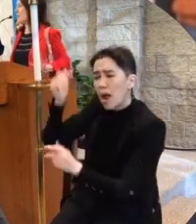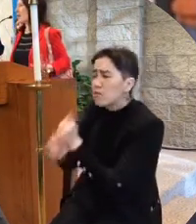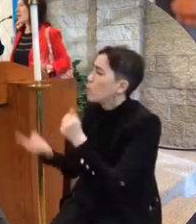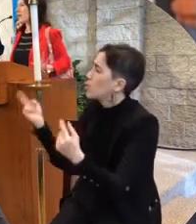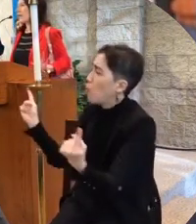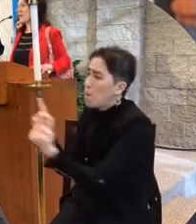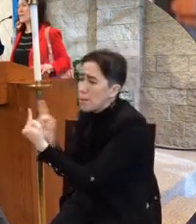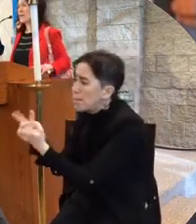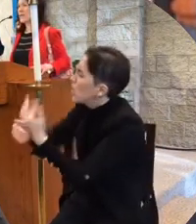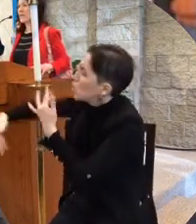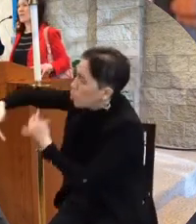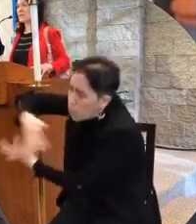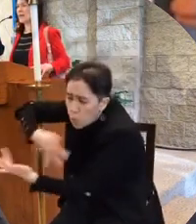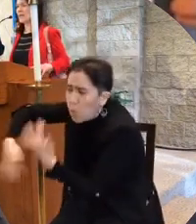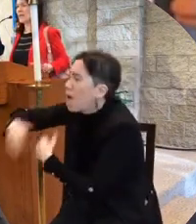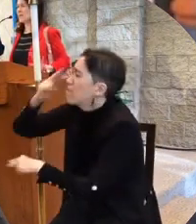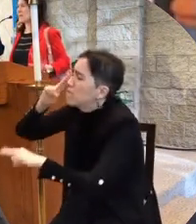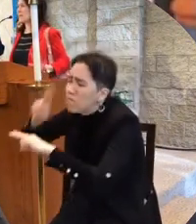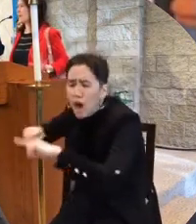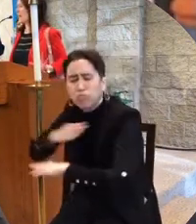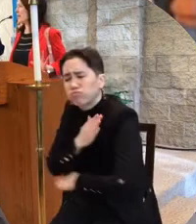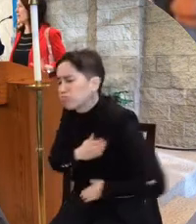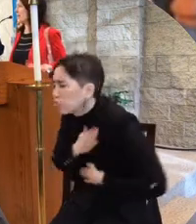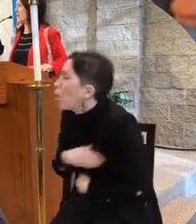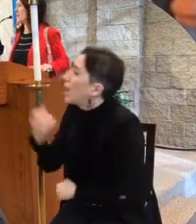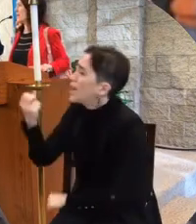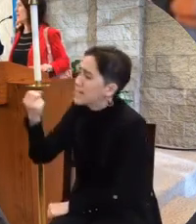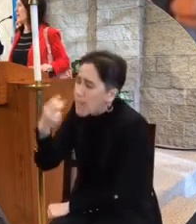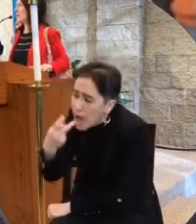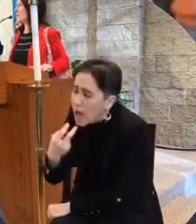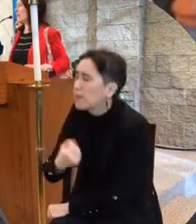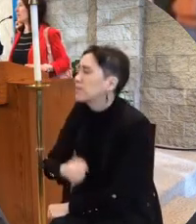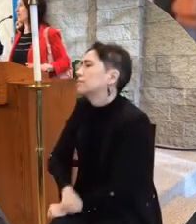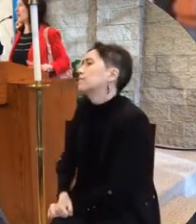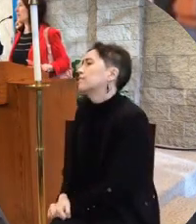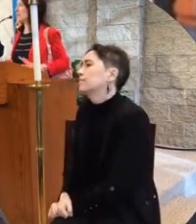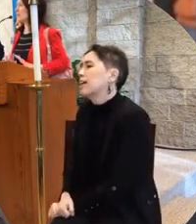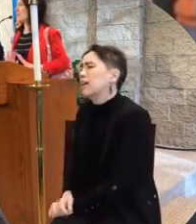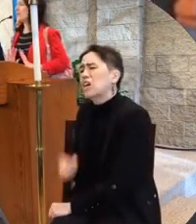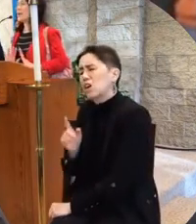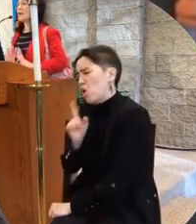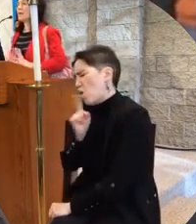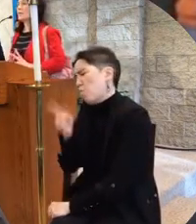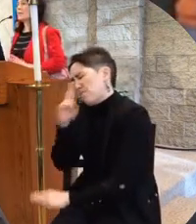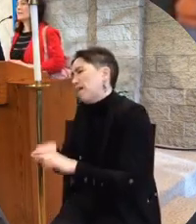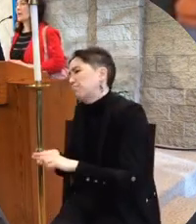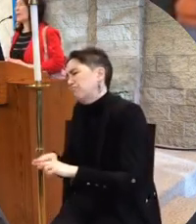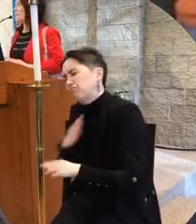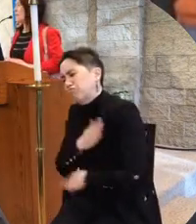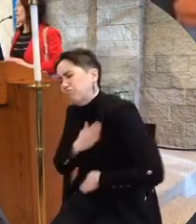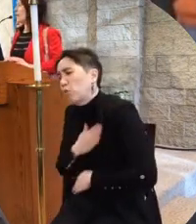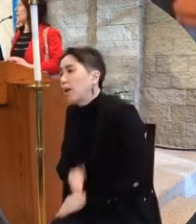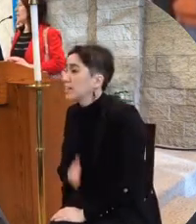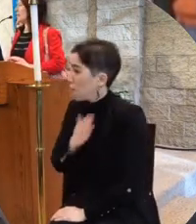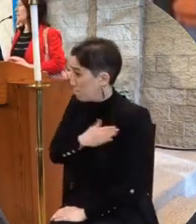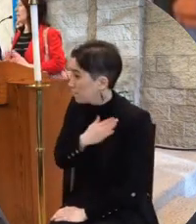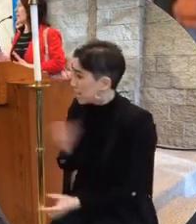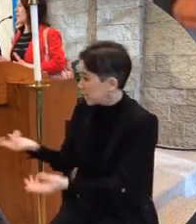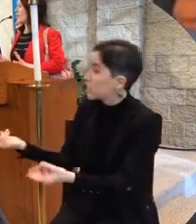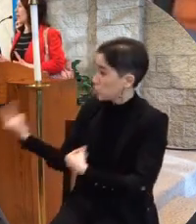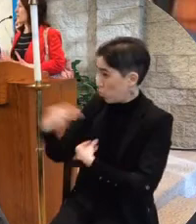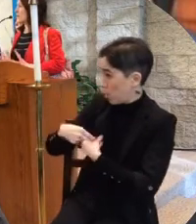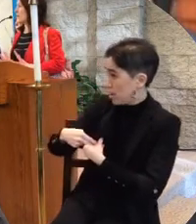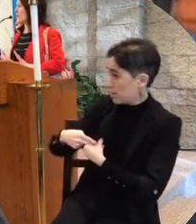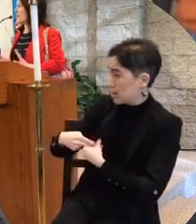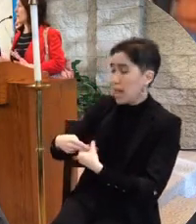some quality time having fun together, have some snacks, and just have a good time. So please come and tell